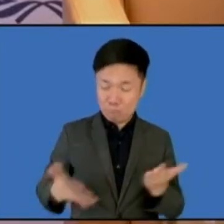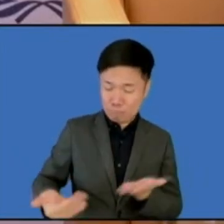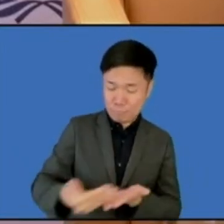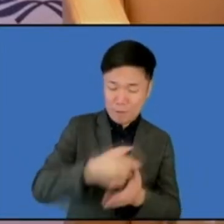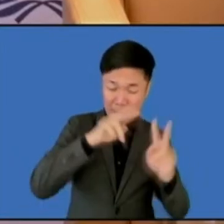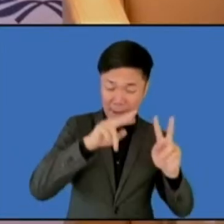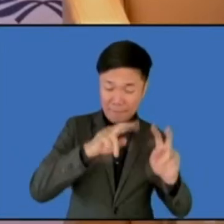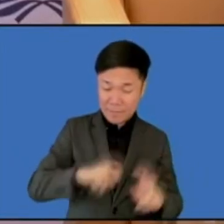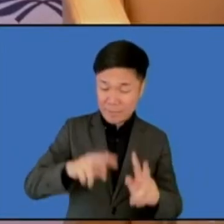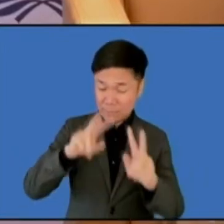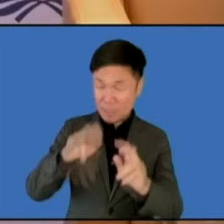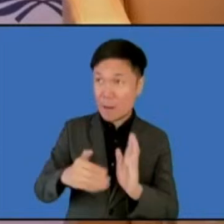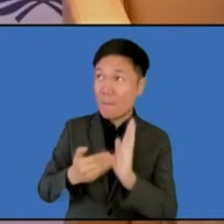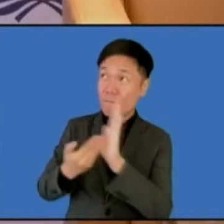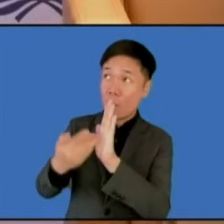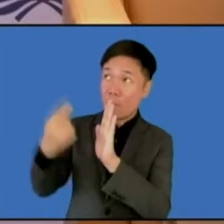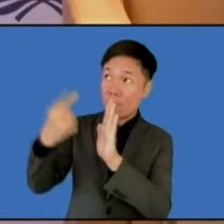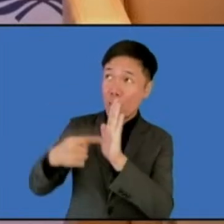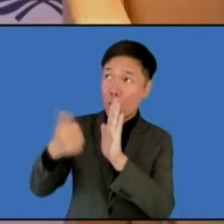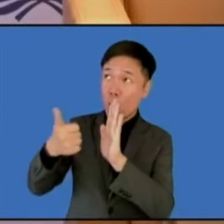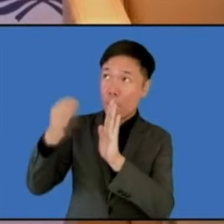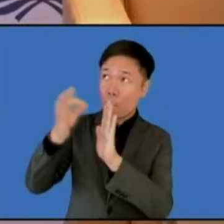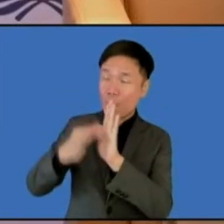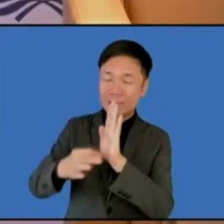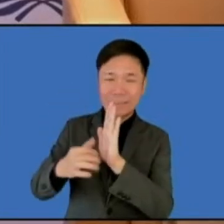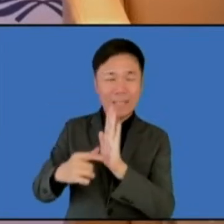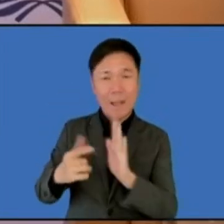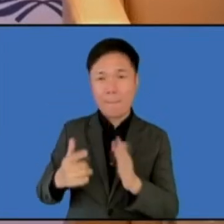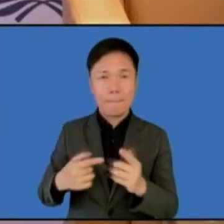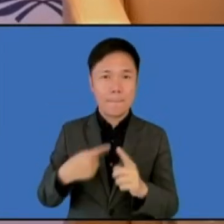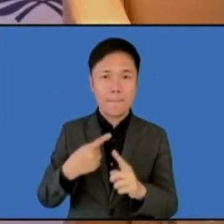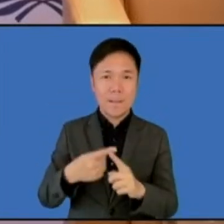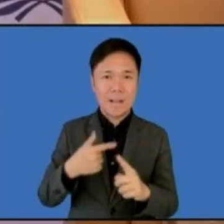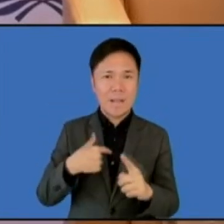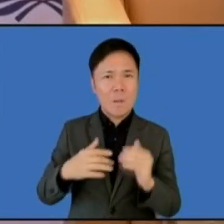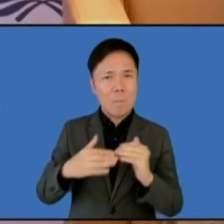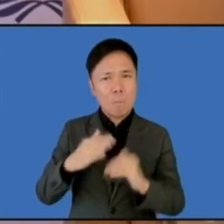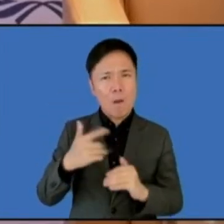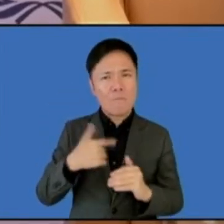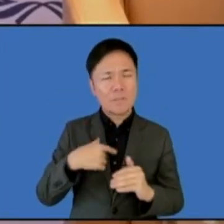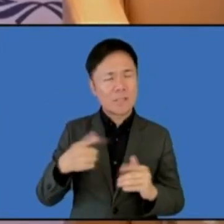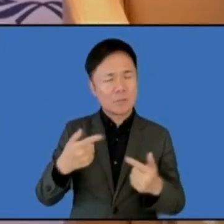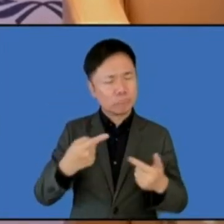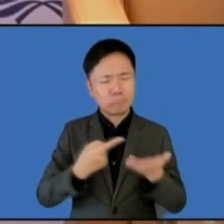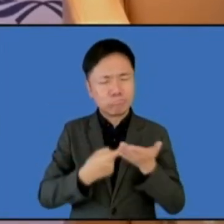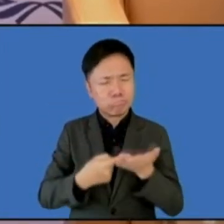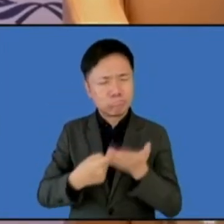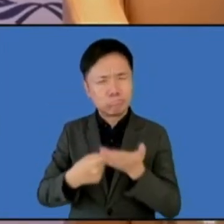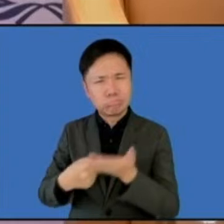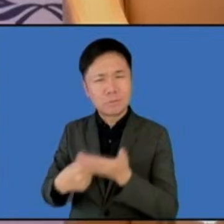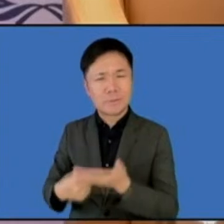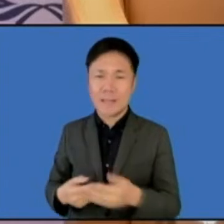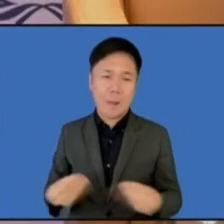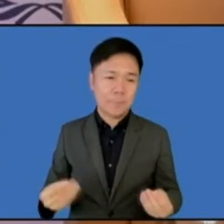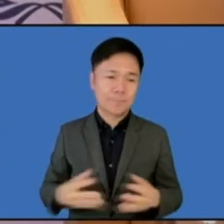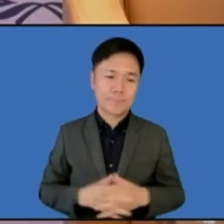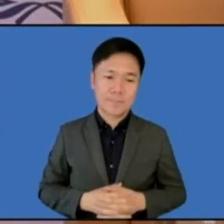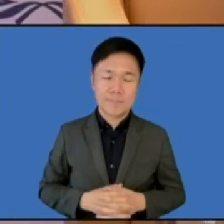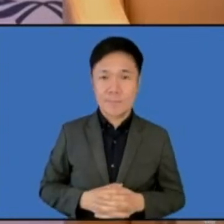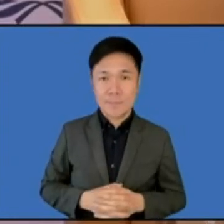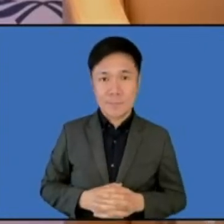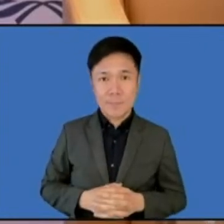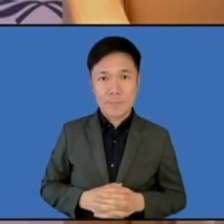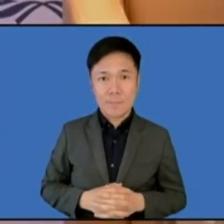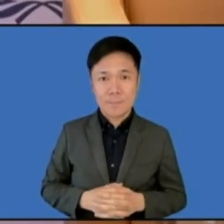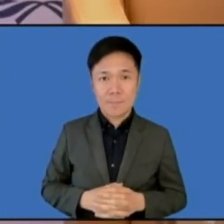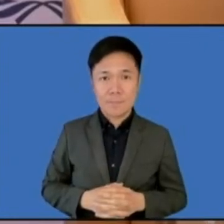making, but also evidence to address the discourses that are going around on migration. And also to see that